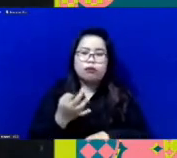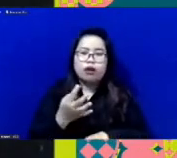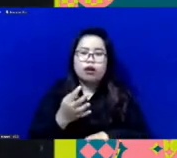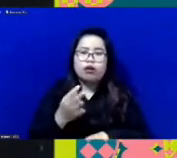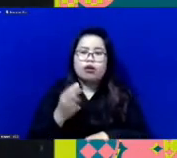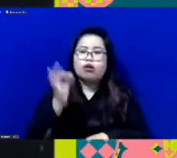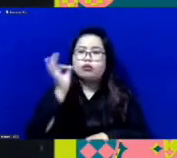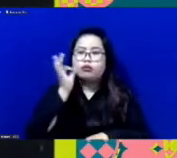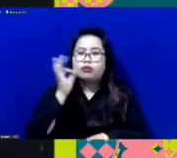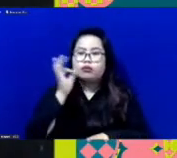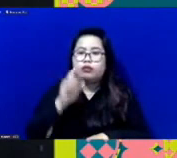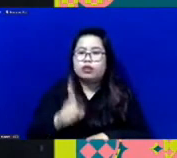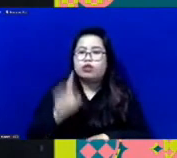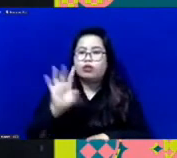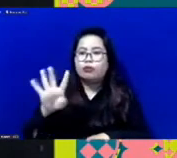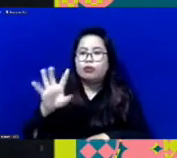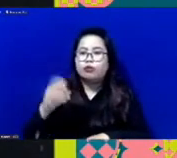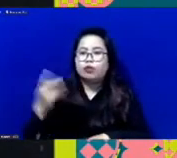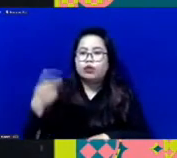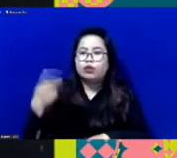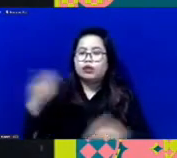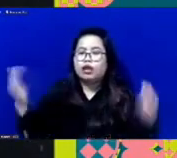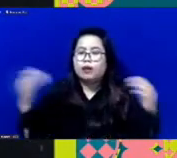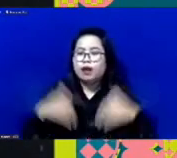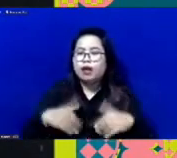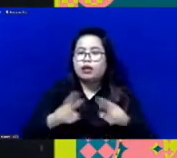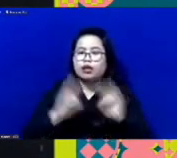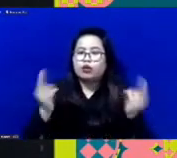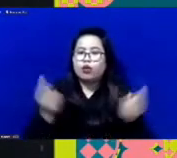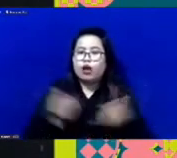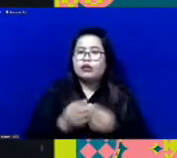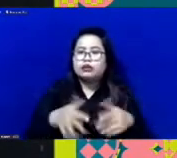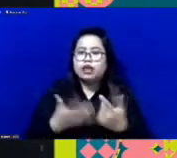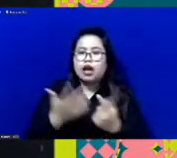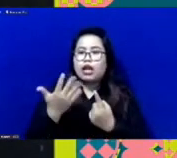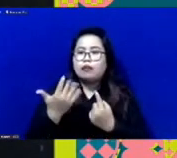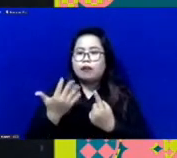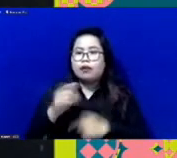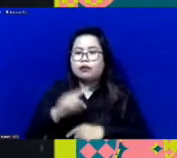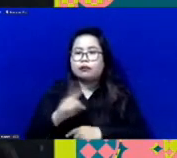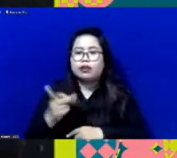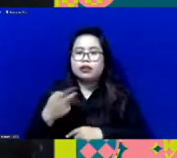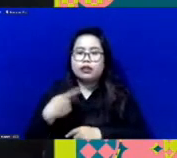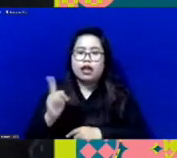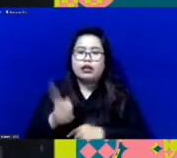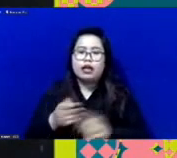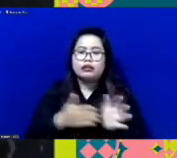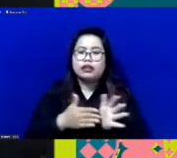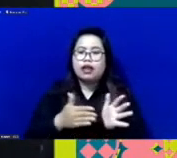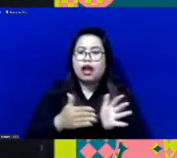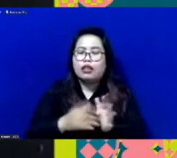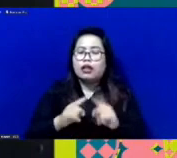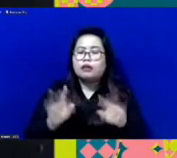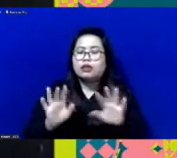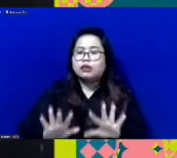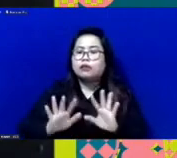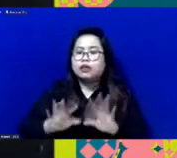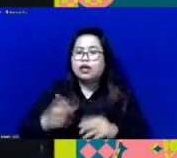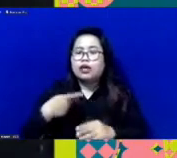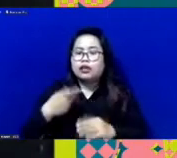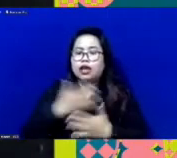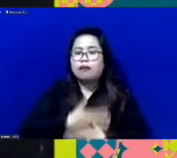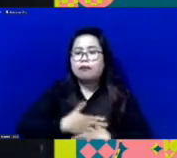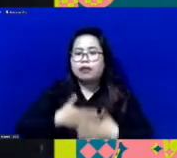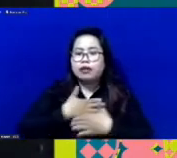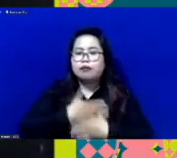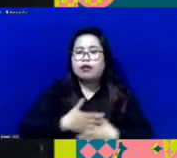okay? 15 minutes, yeah. Meanwhile, we here will enjoy the Green School cultural performance